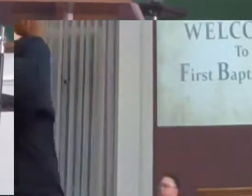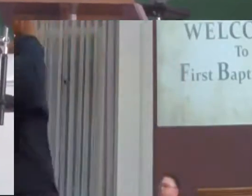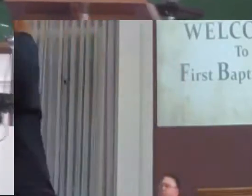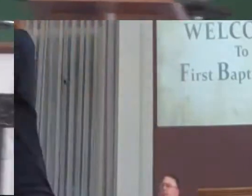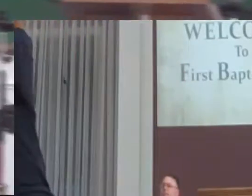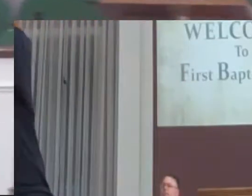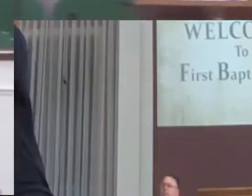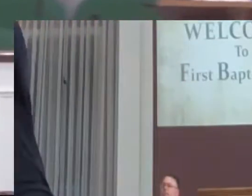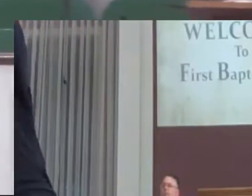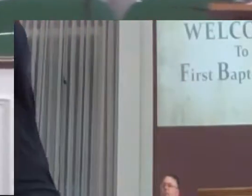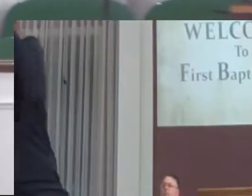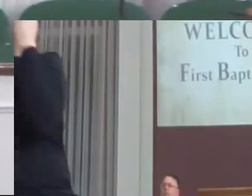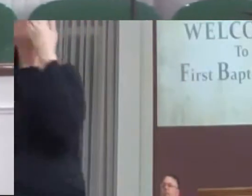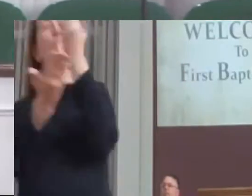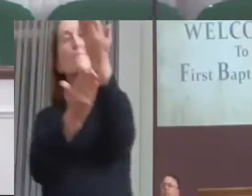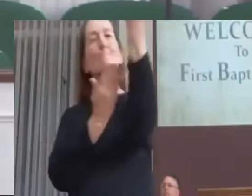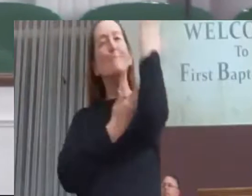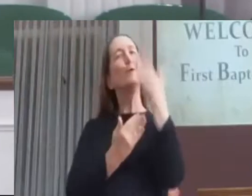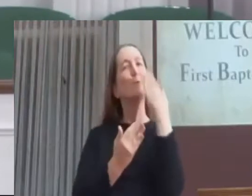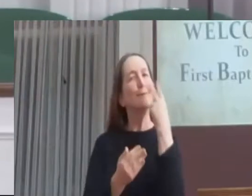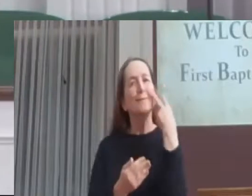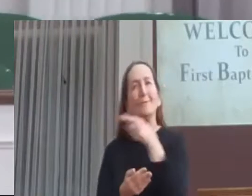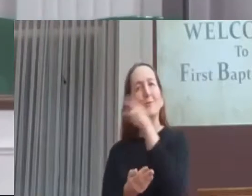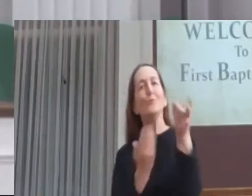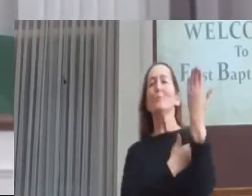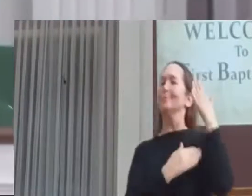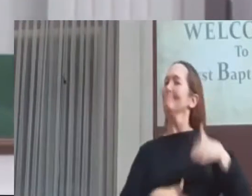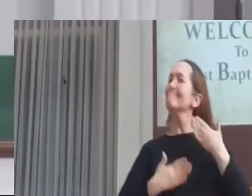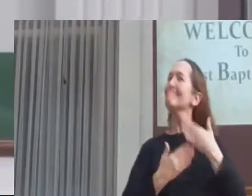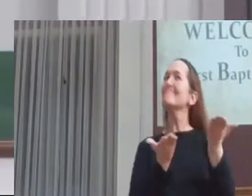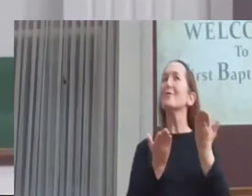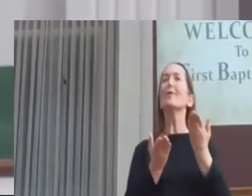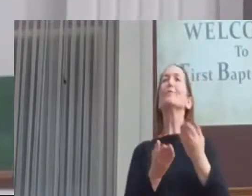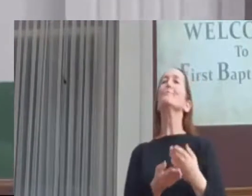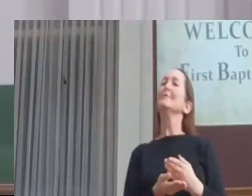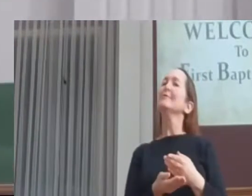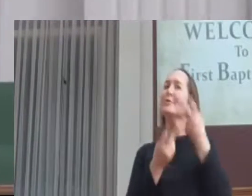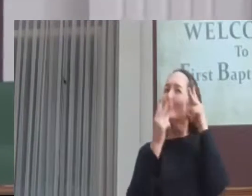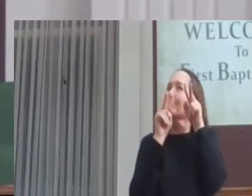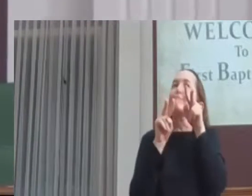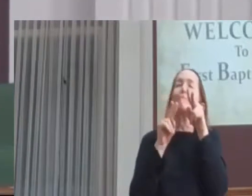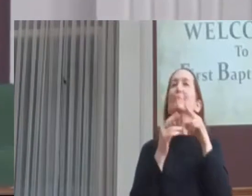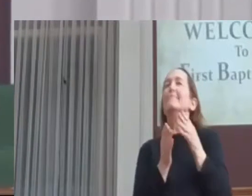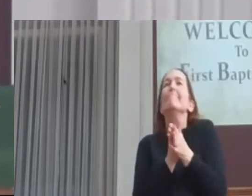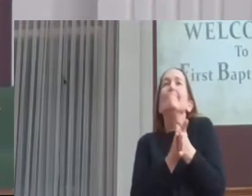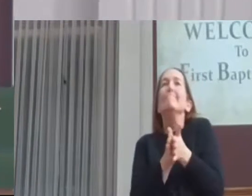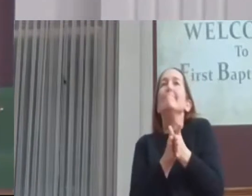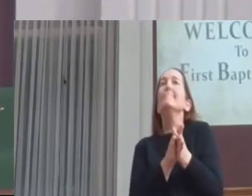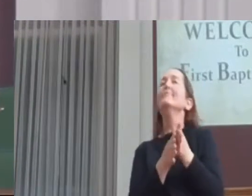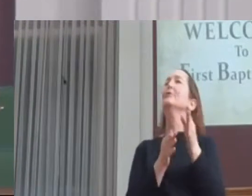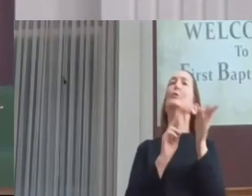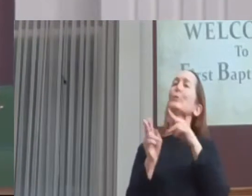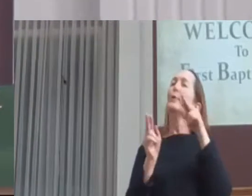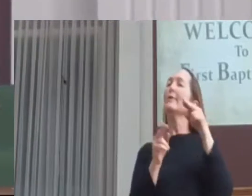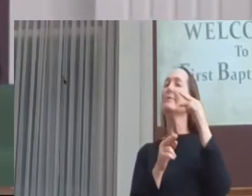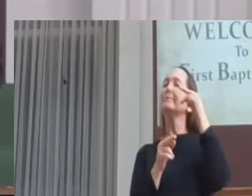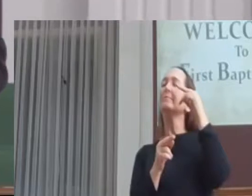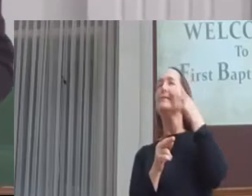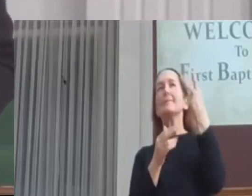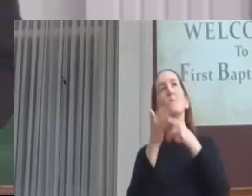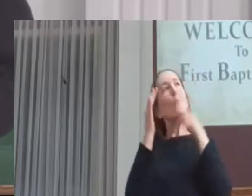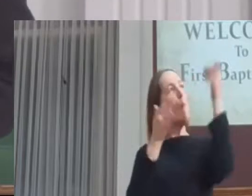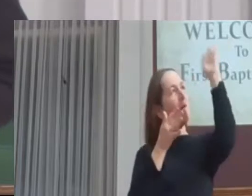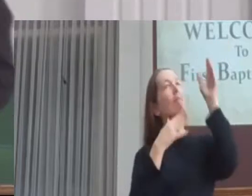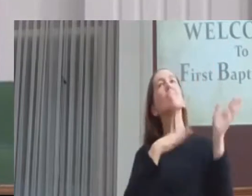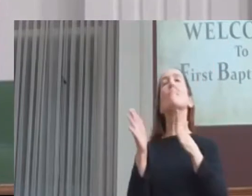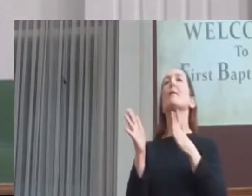Well, good morning. It's good to see you this morning. We're glad that you're here and look forward to what God has in store for us this morning as we gather together to worship and celebrate